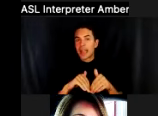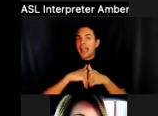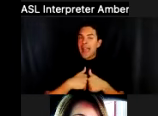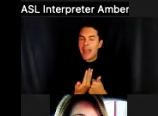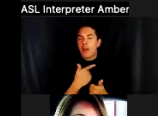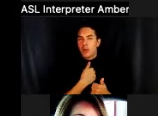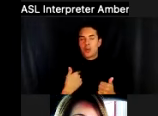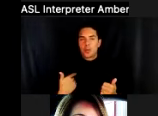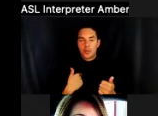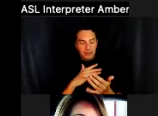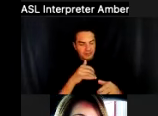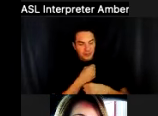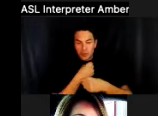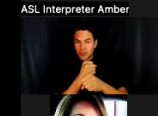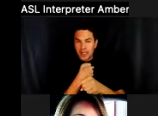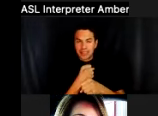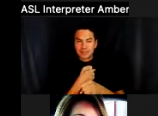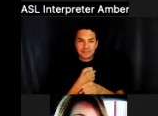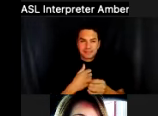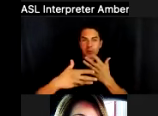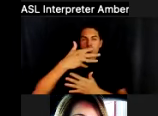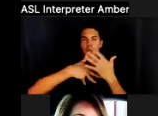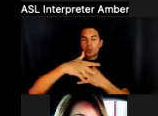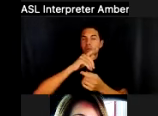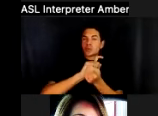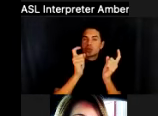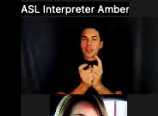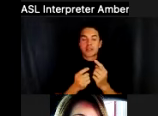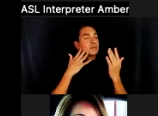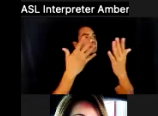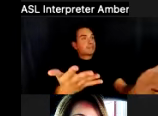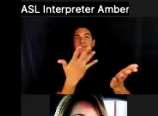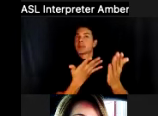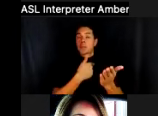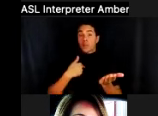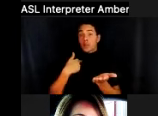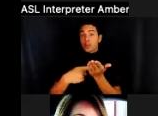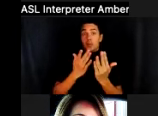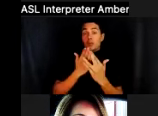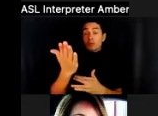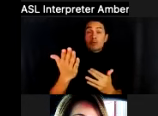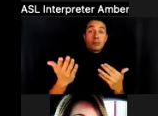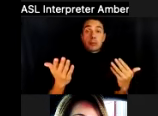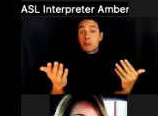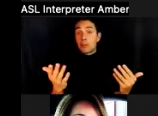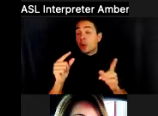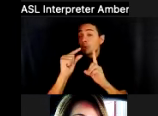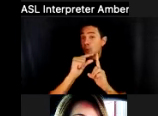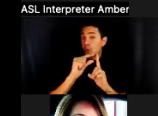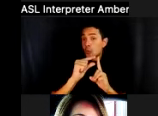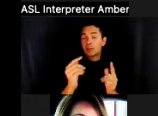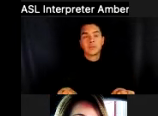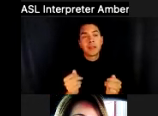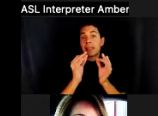of create social change, like maybe like we talked about, through use of certain terms or language,